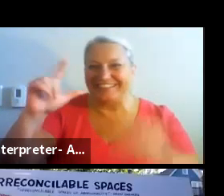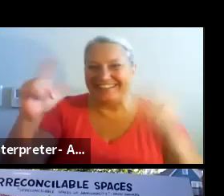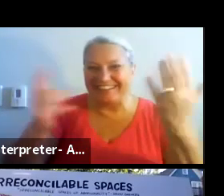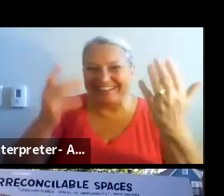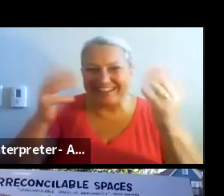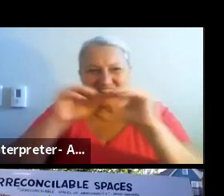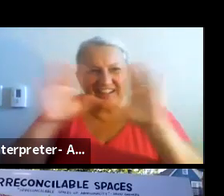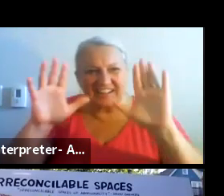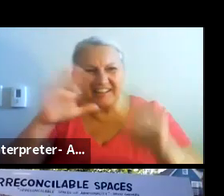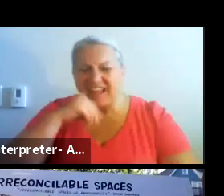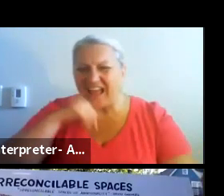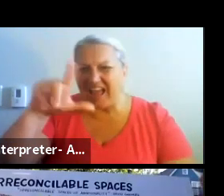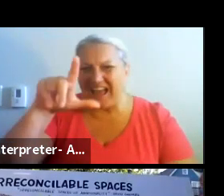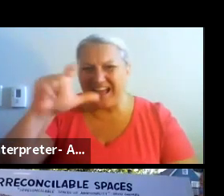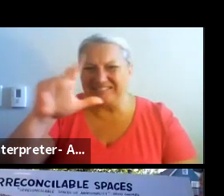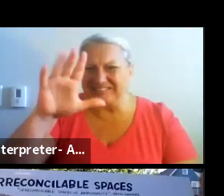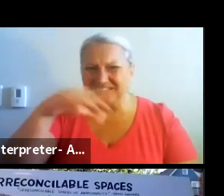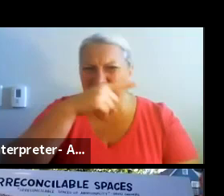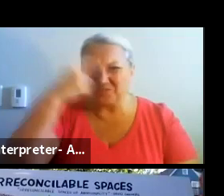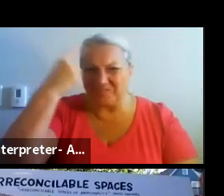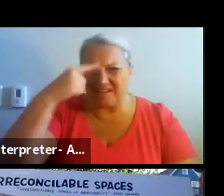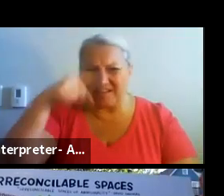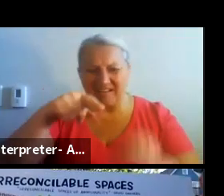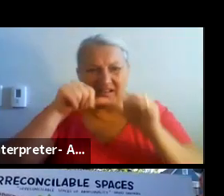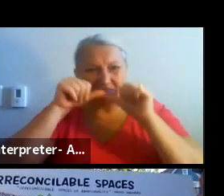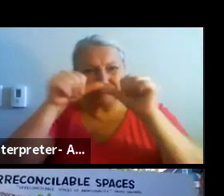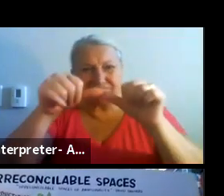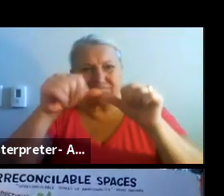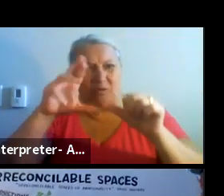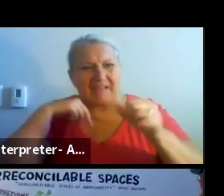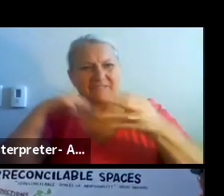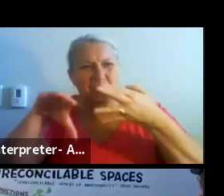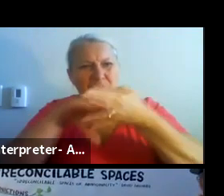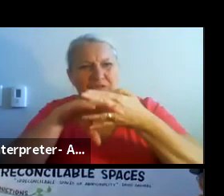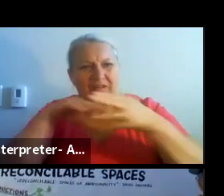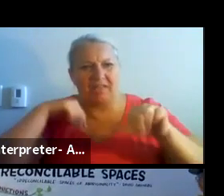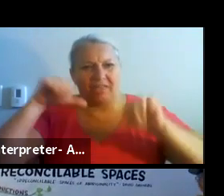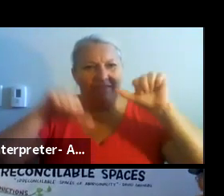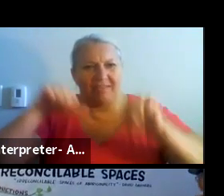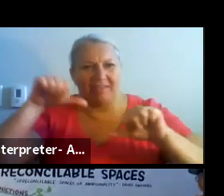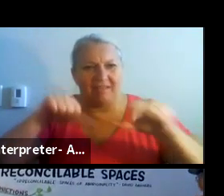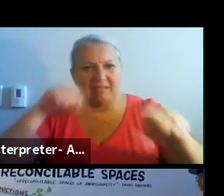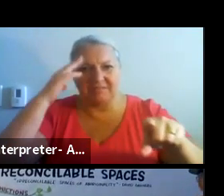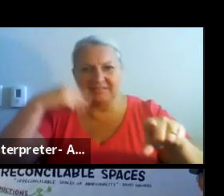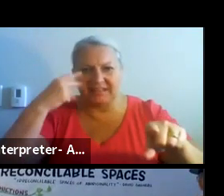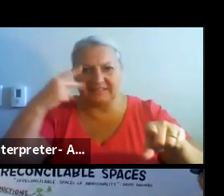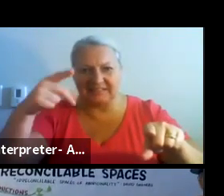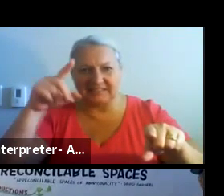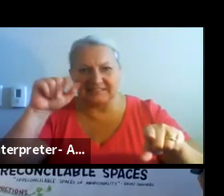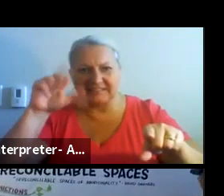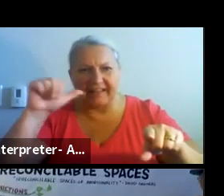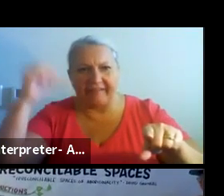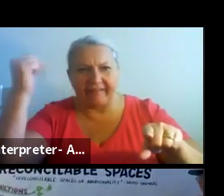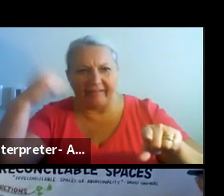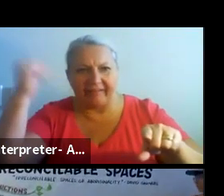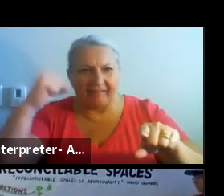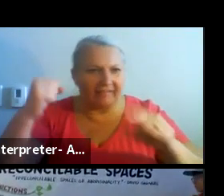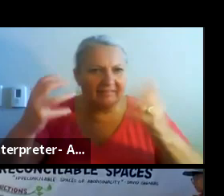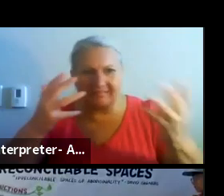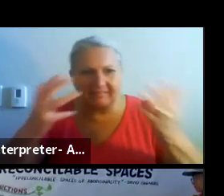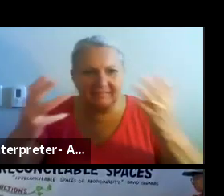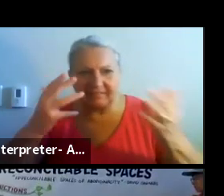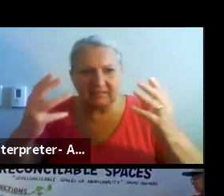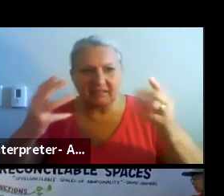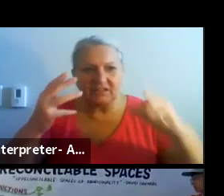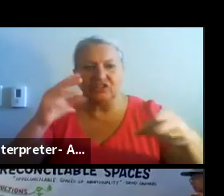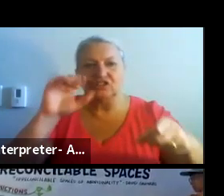breaking after this, or should I just begin to launch in? I'm seeing a nod from Tara. Okay, so I'll just